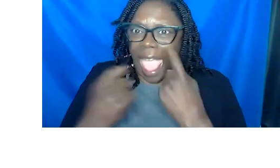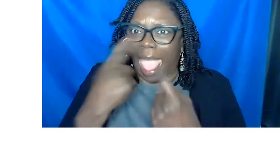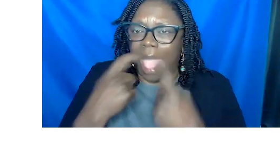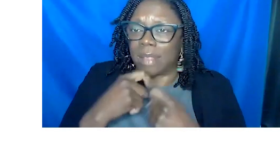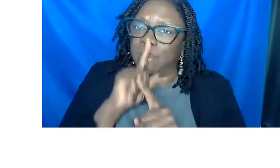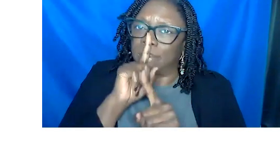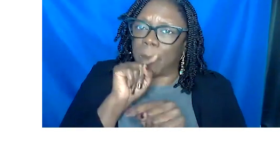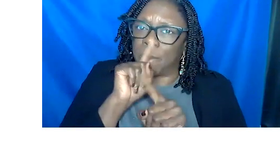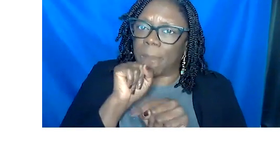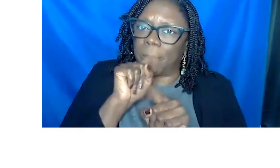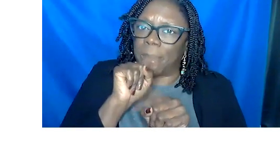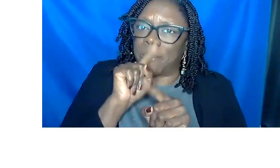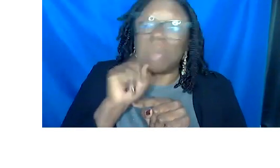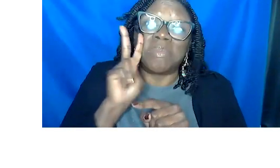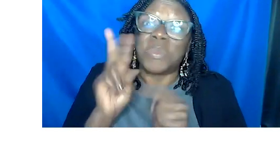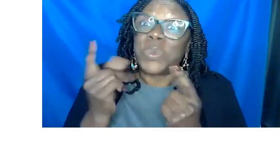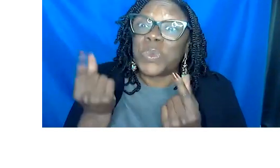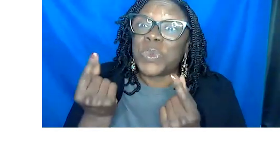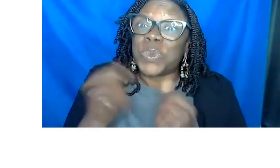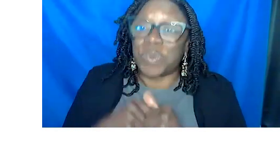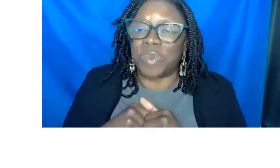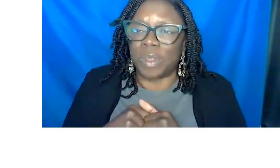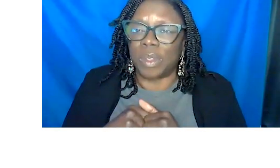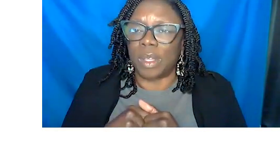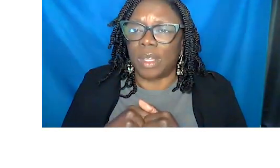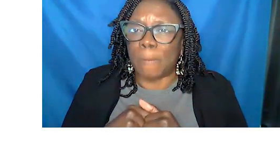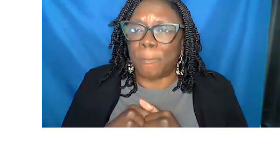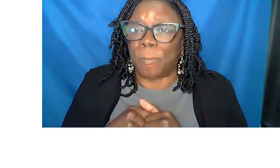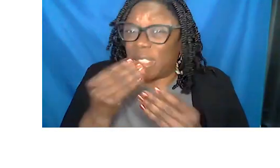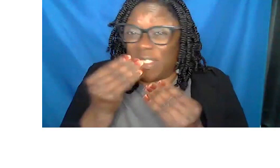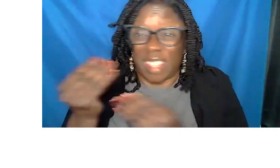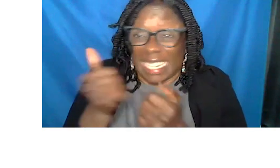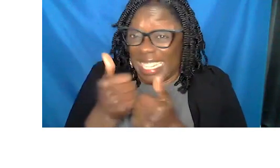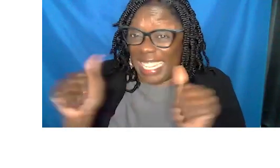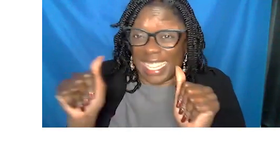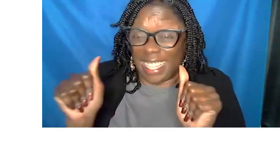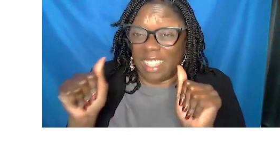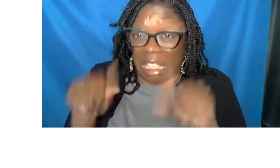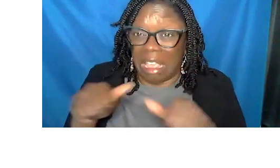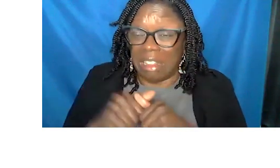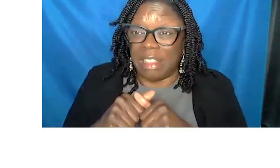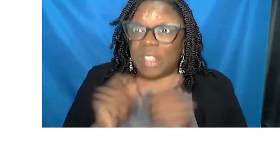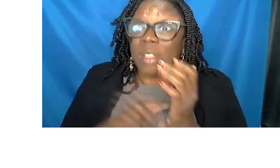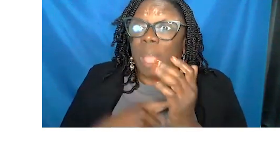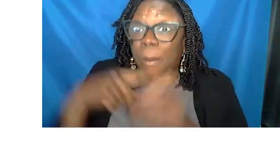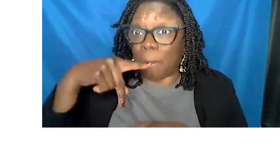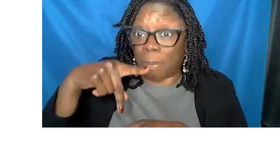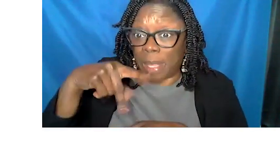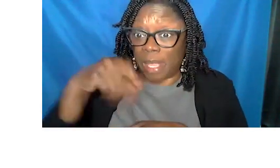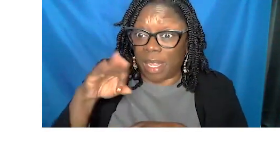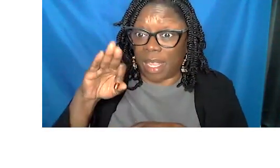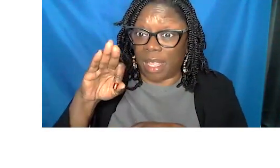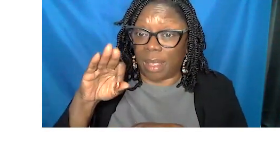with that kind of capability, you can feed it anything. In fact, I've put in documents from PDFs that were